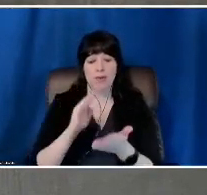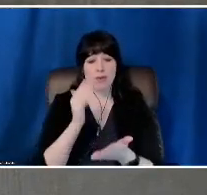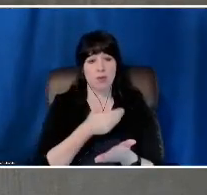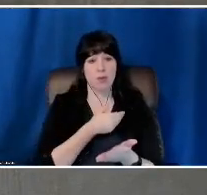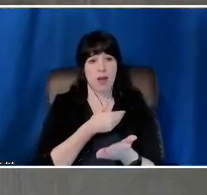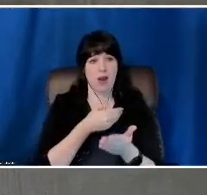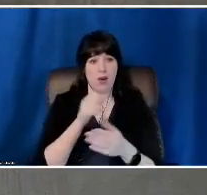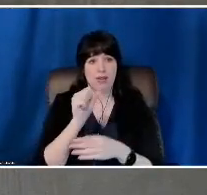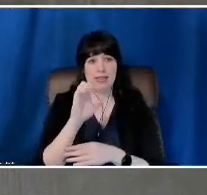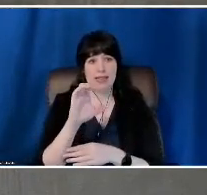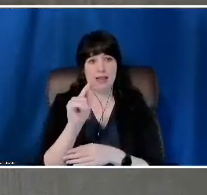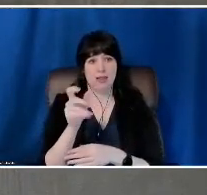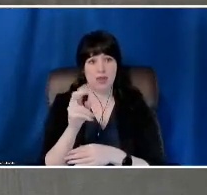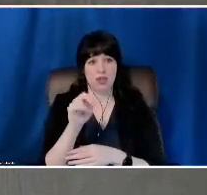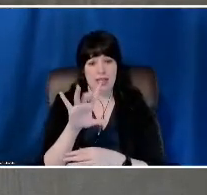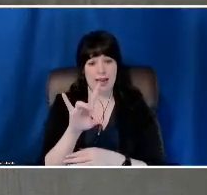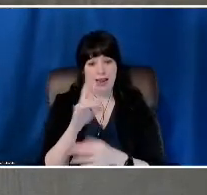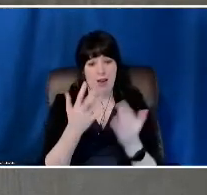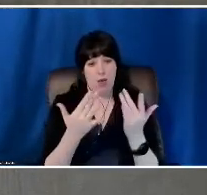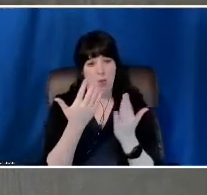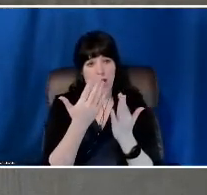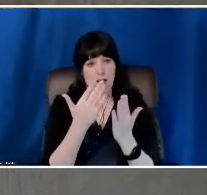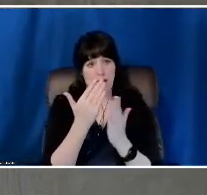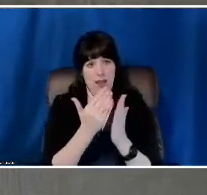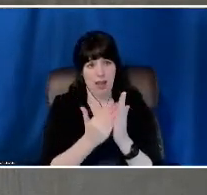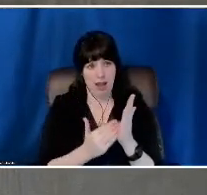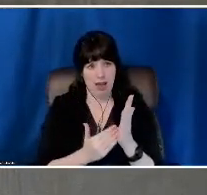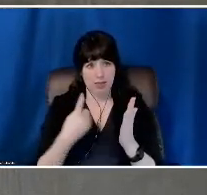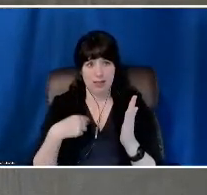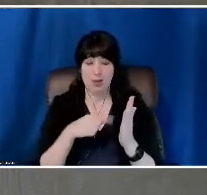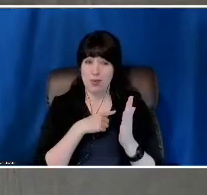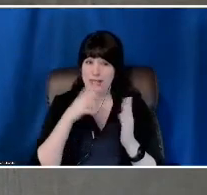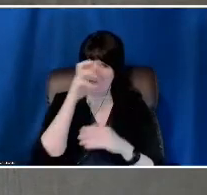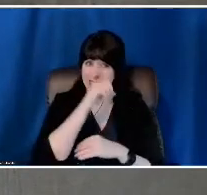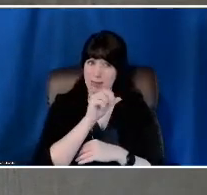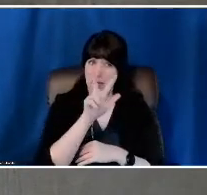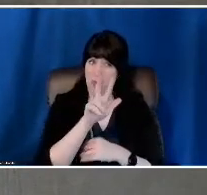list, we estimate anywhere from 3 to 4 years.